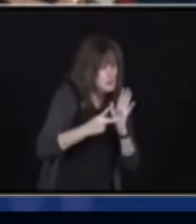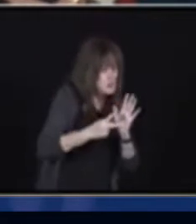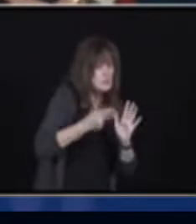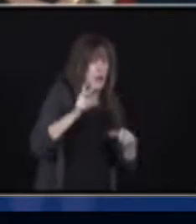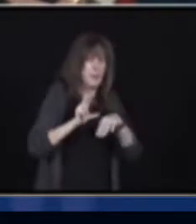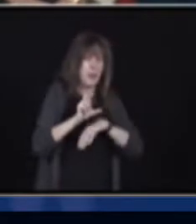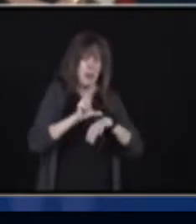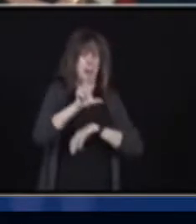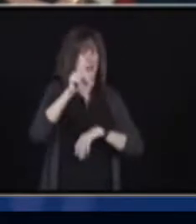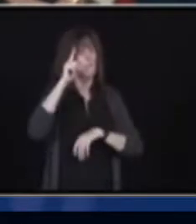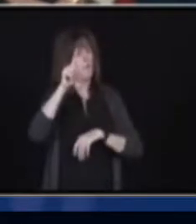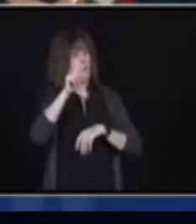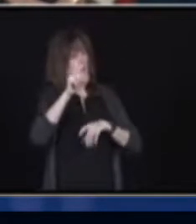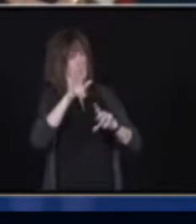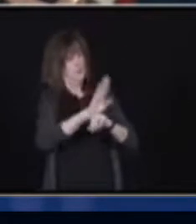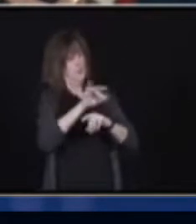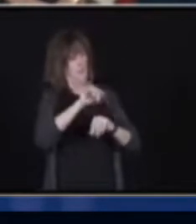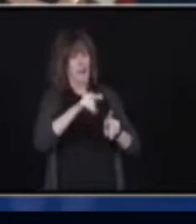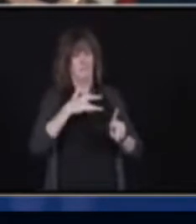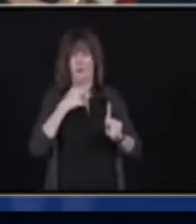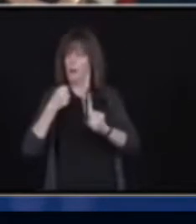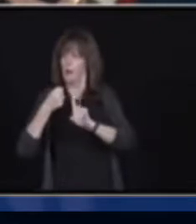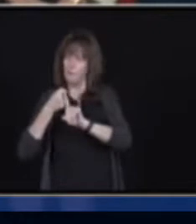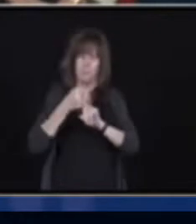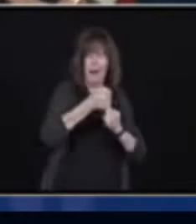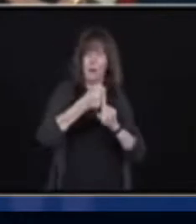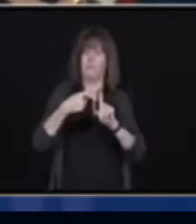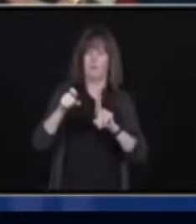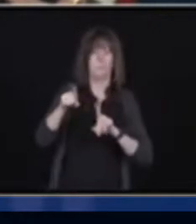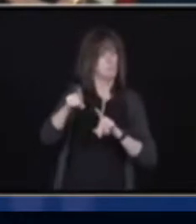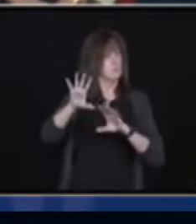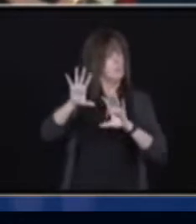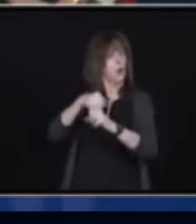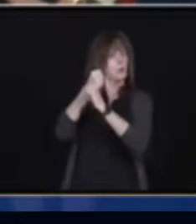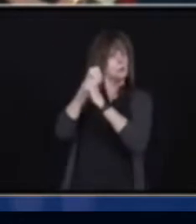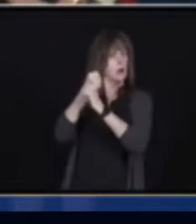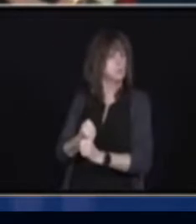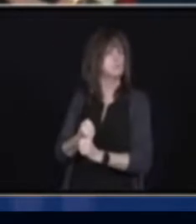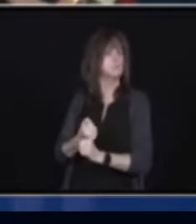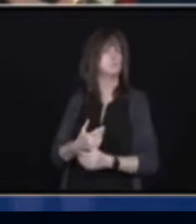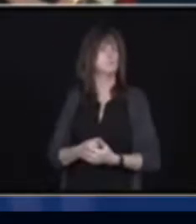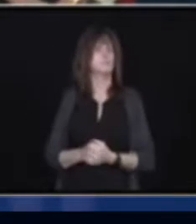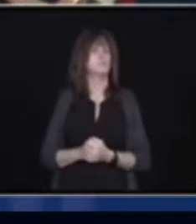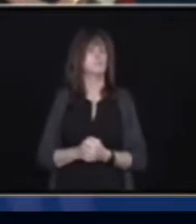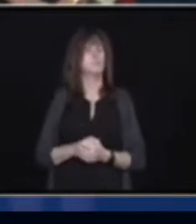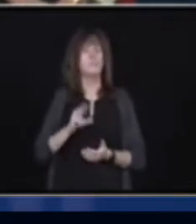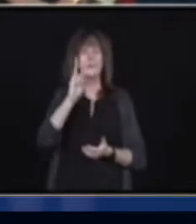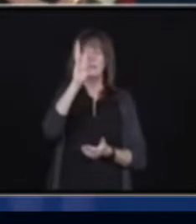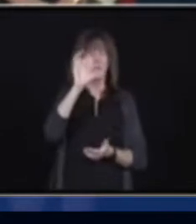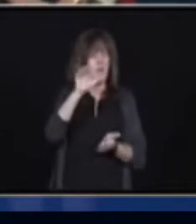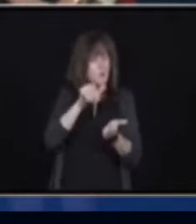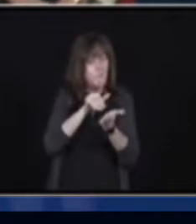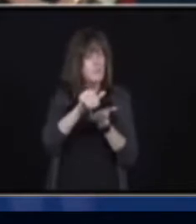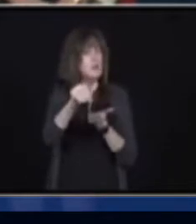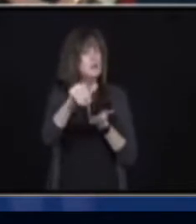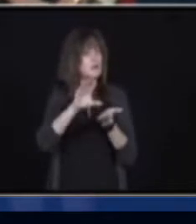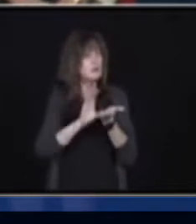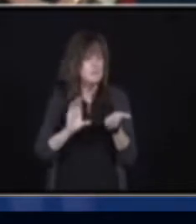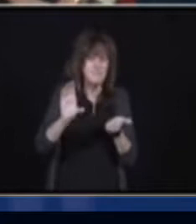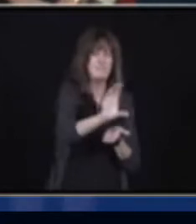these measures. I've directed that up to $600 million in relief be made available